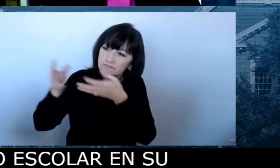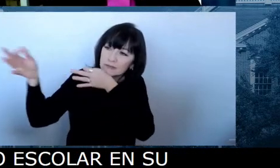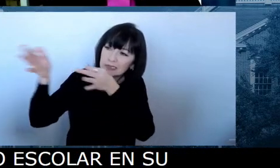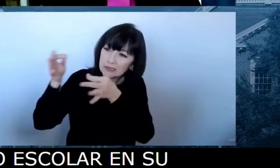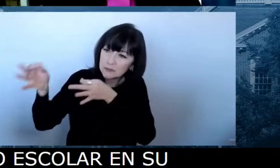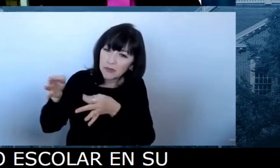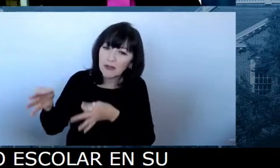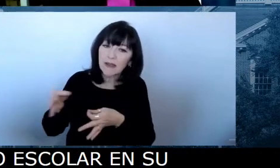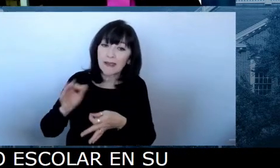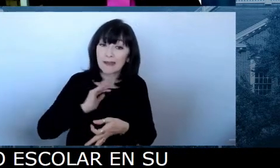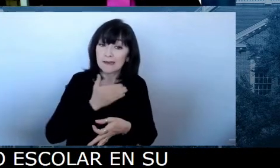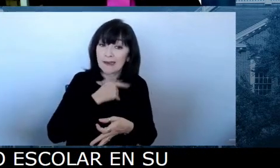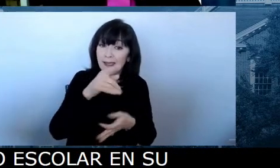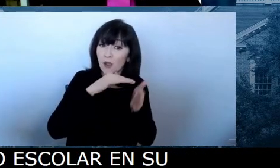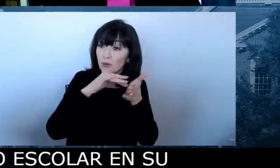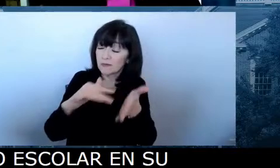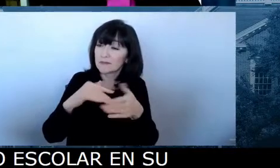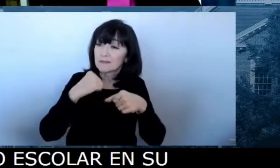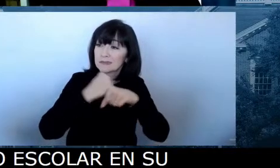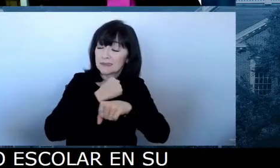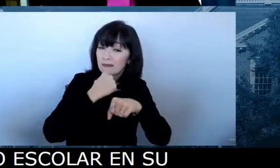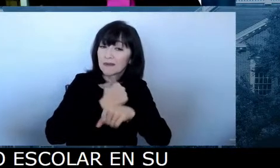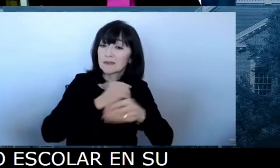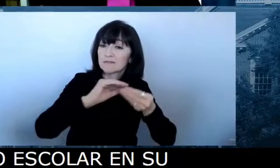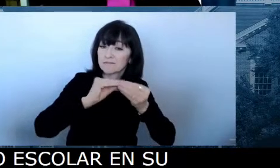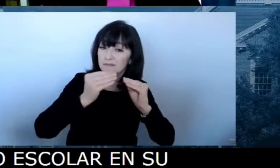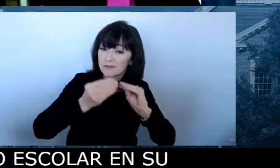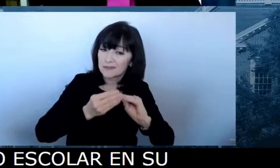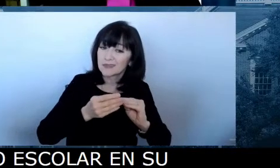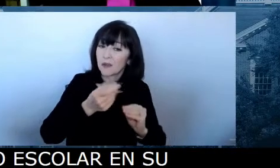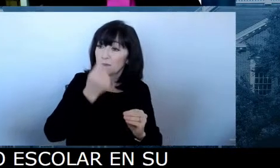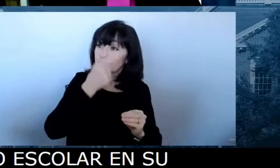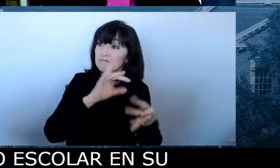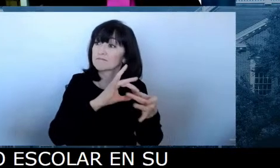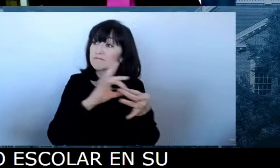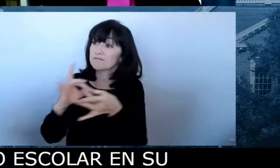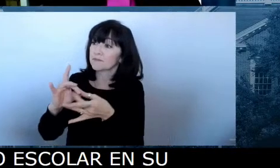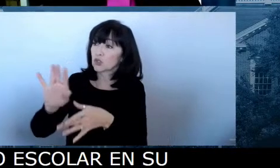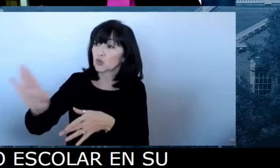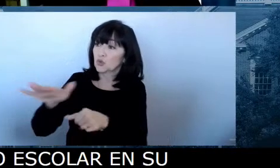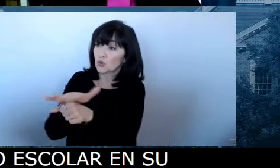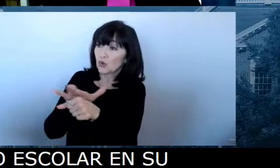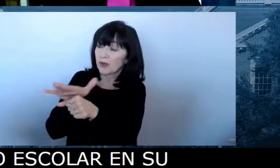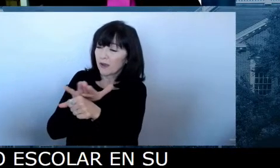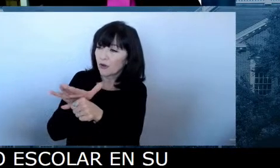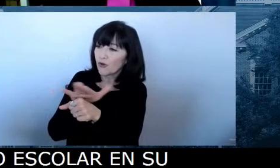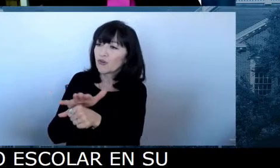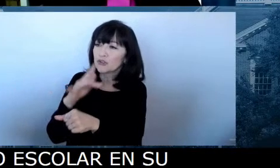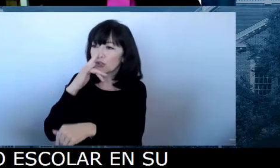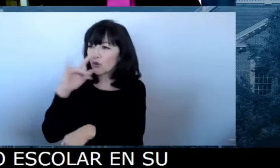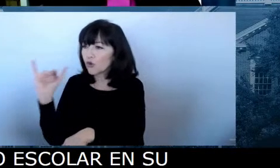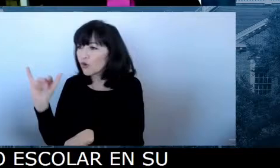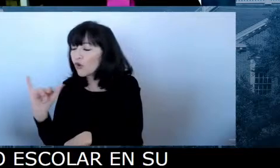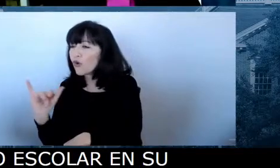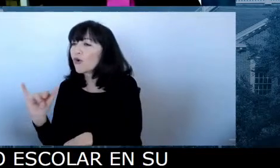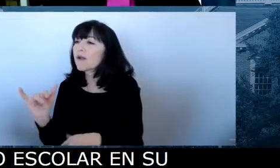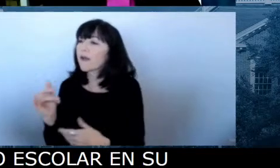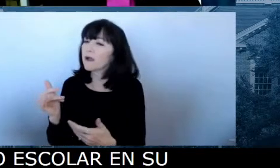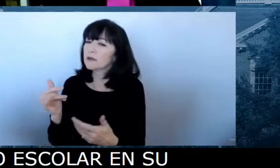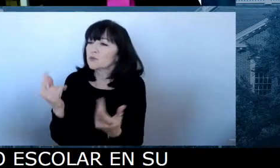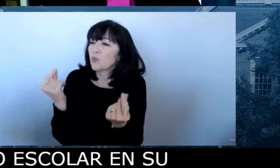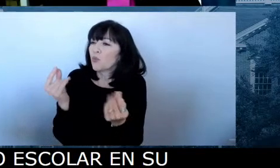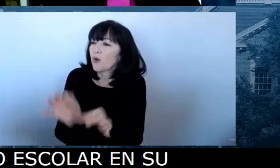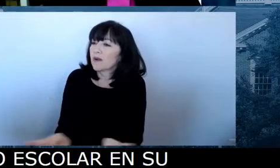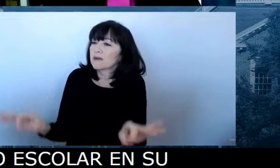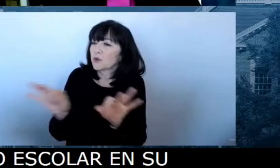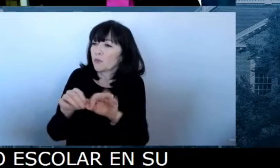districts, what their case rates are like, what the vaccination rates are like in their districts. And some